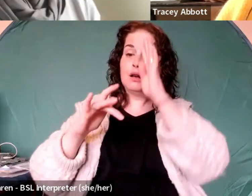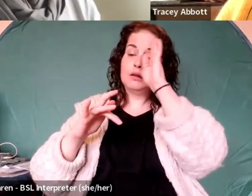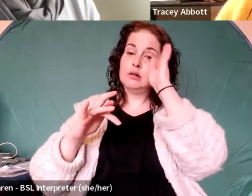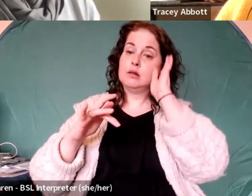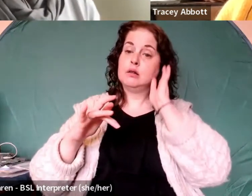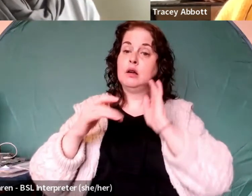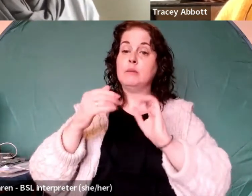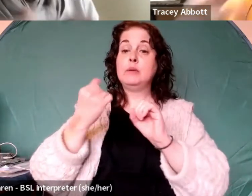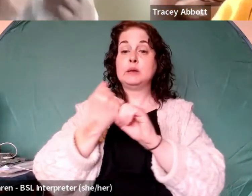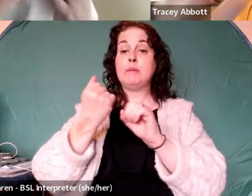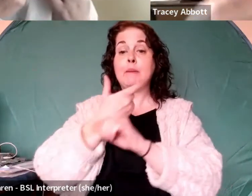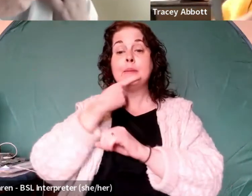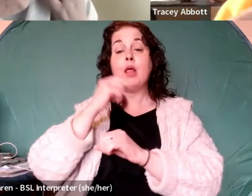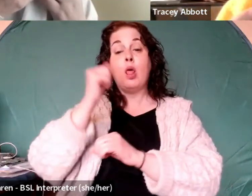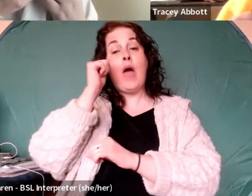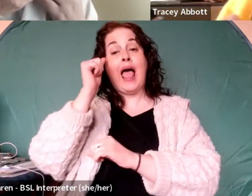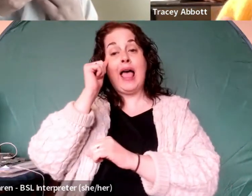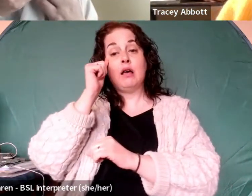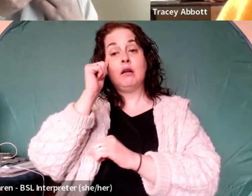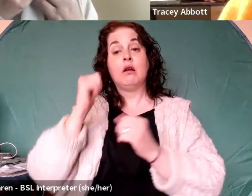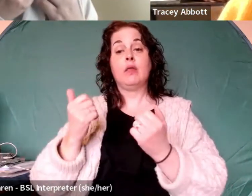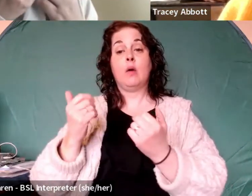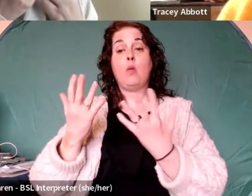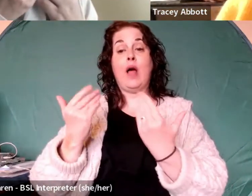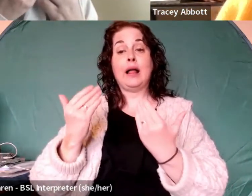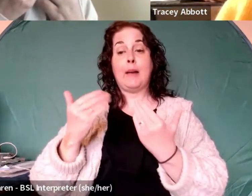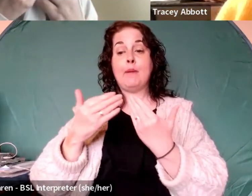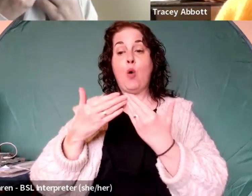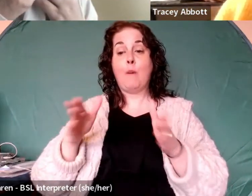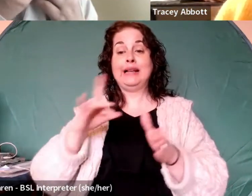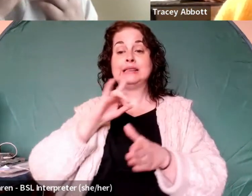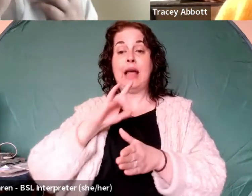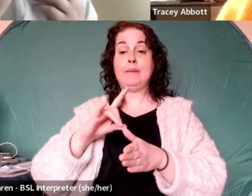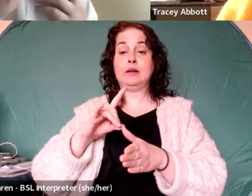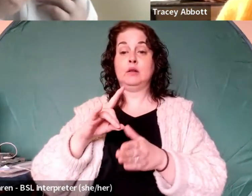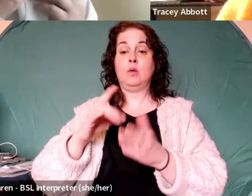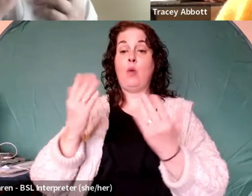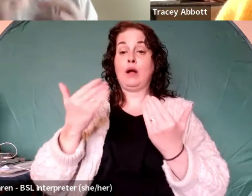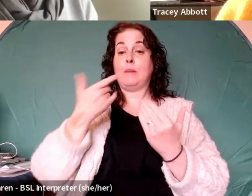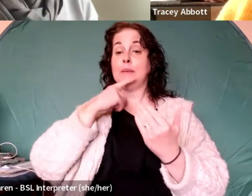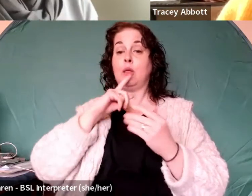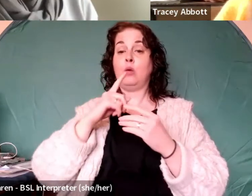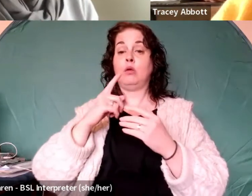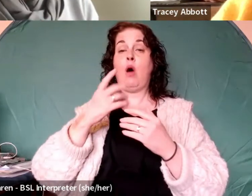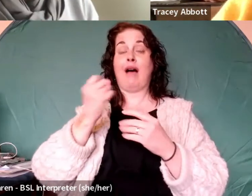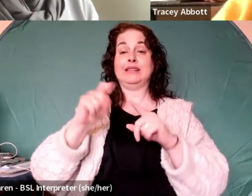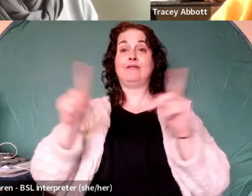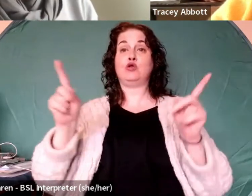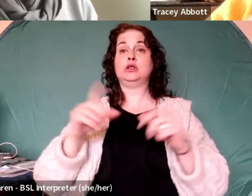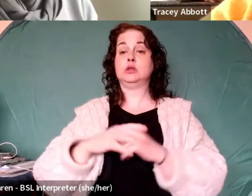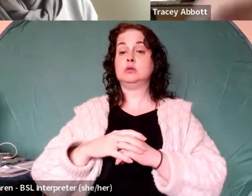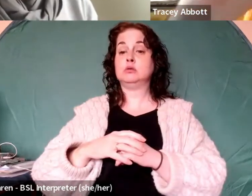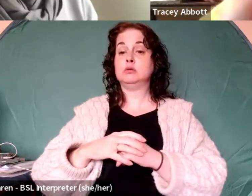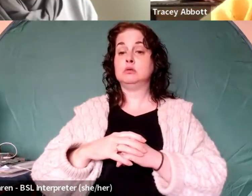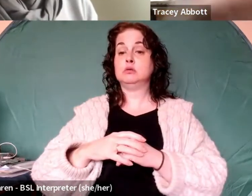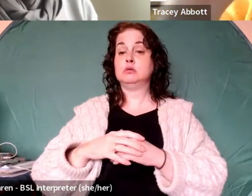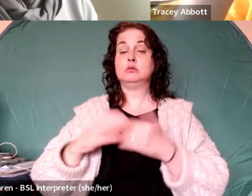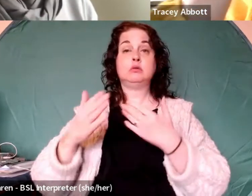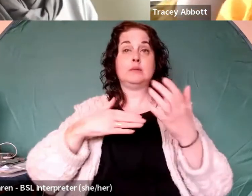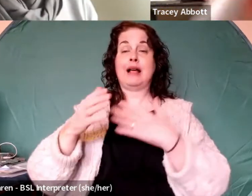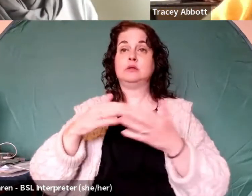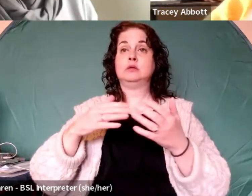it's making people aware. That welcoming opening statement of, we welcome people of difference, whether regardless of race,